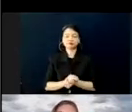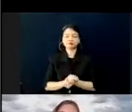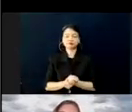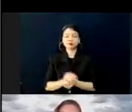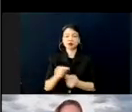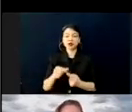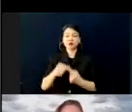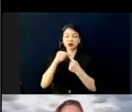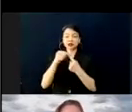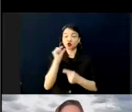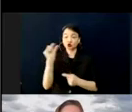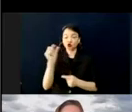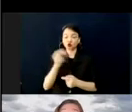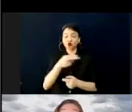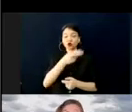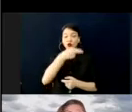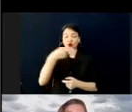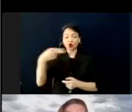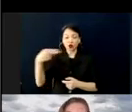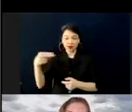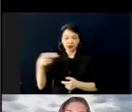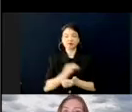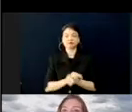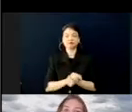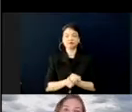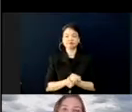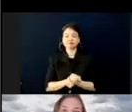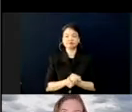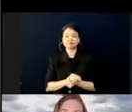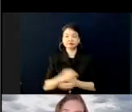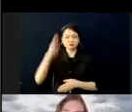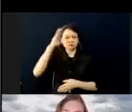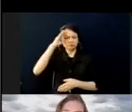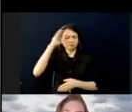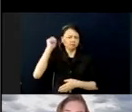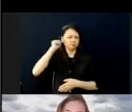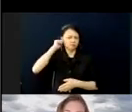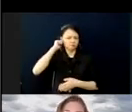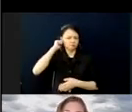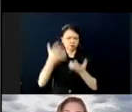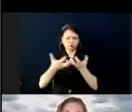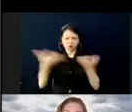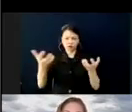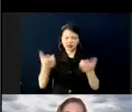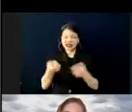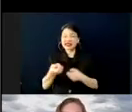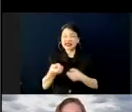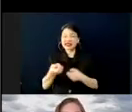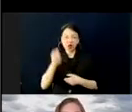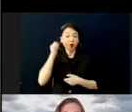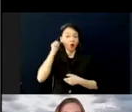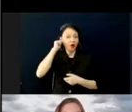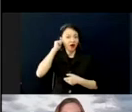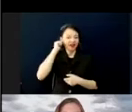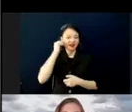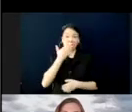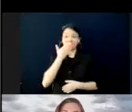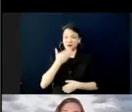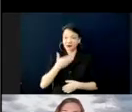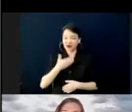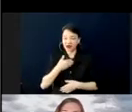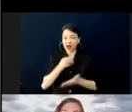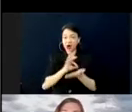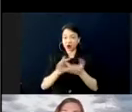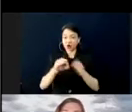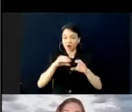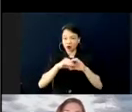gender gap in account use is very small. In fact, women are more likely to have a formal financial account in Indonesia than men.